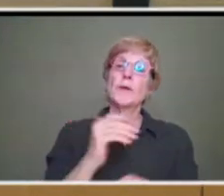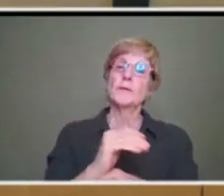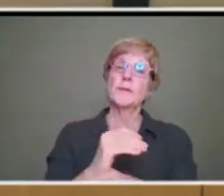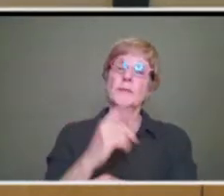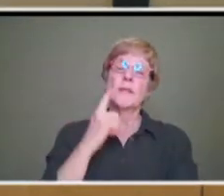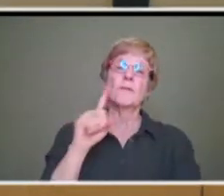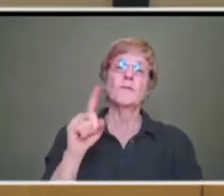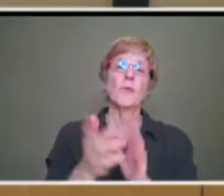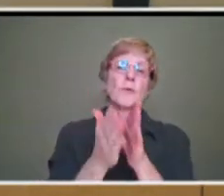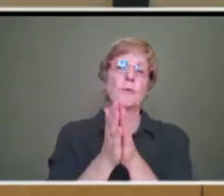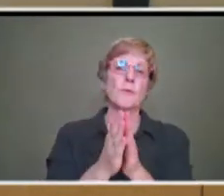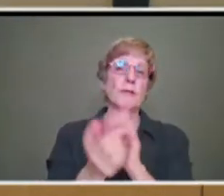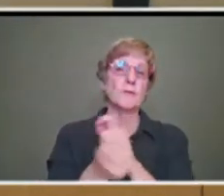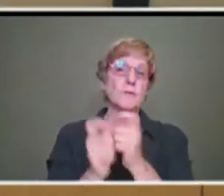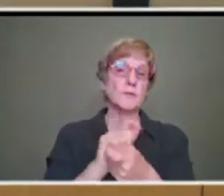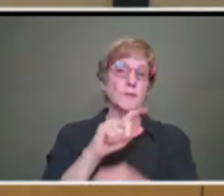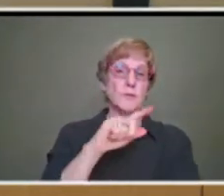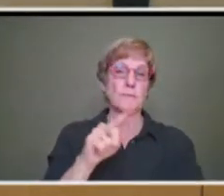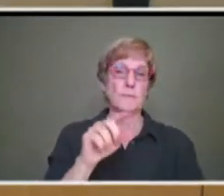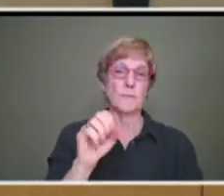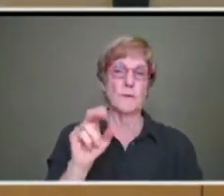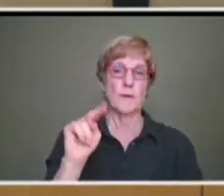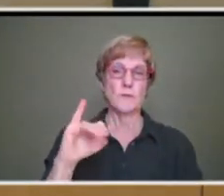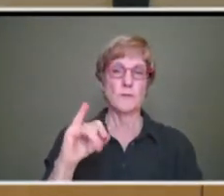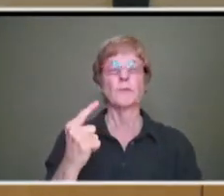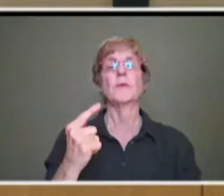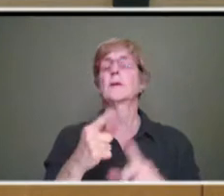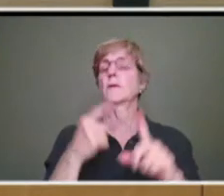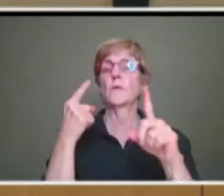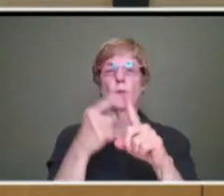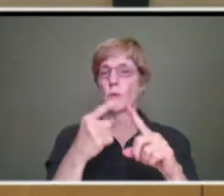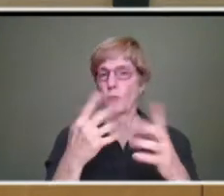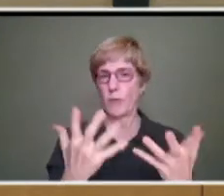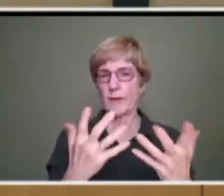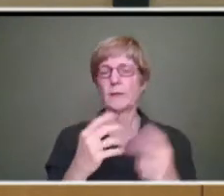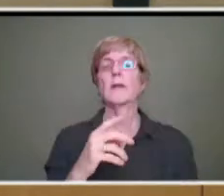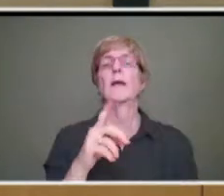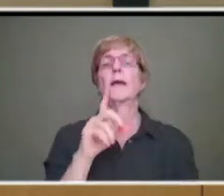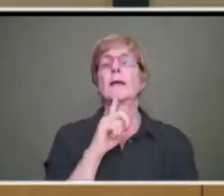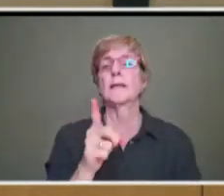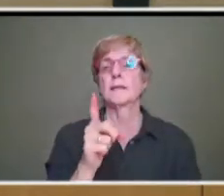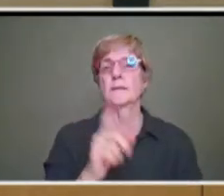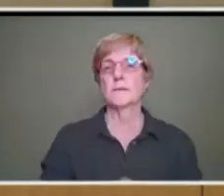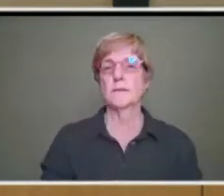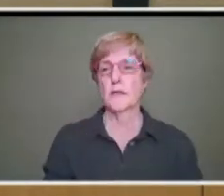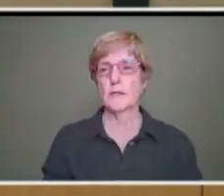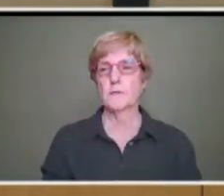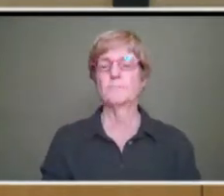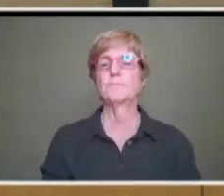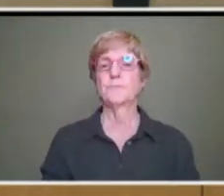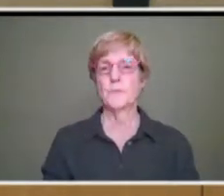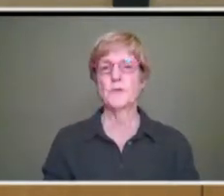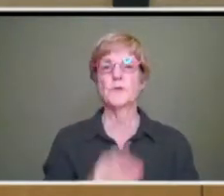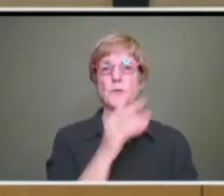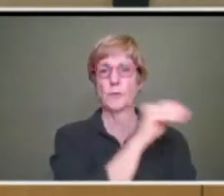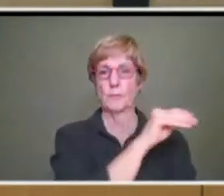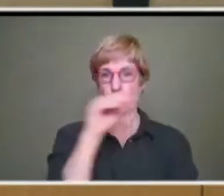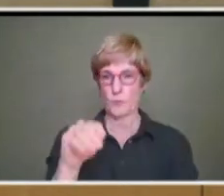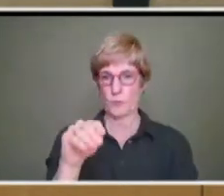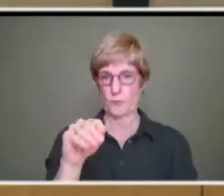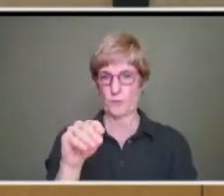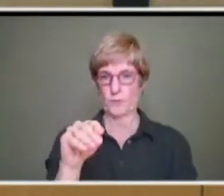resilient petition that will accomplish one thing one thing only it is to uh to relocate the